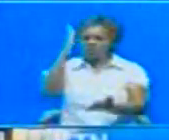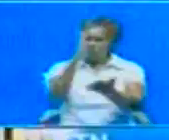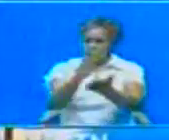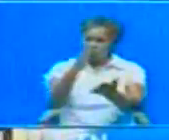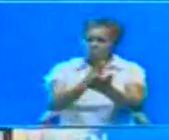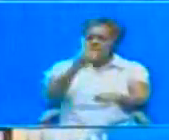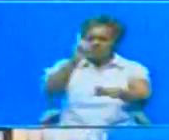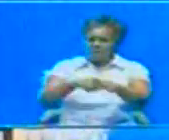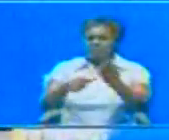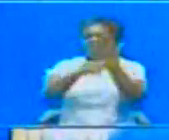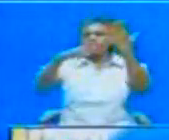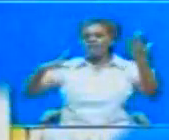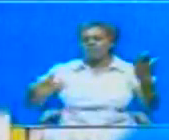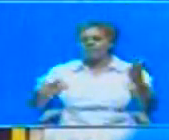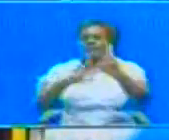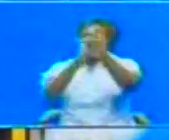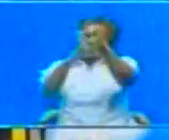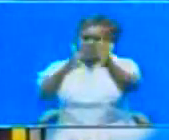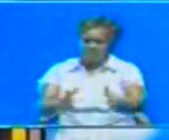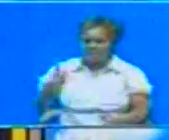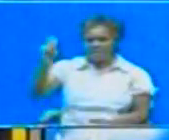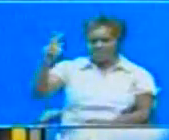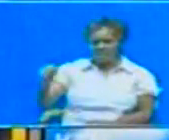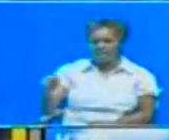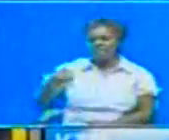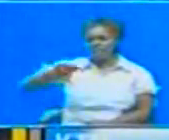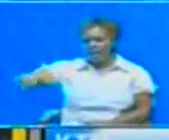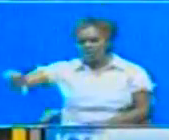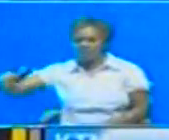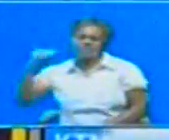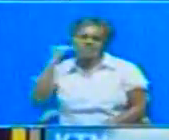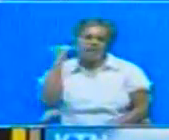his moment of fame. Victor Ogale, KTN in the county of Siaya.